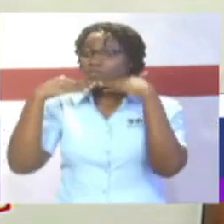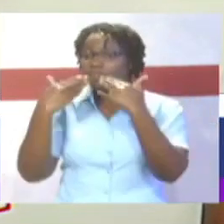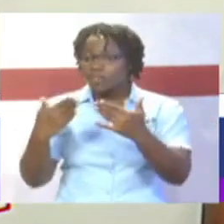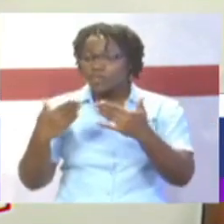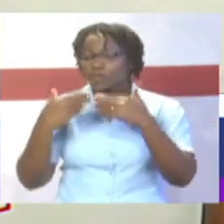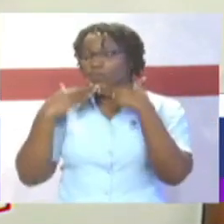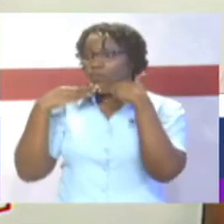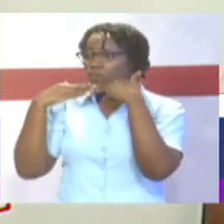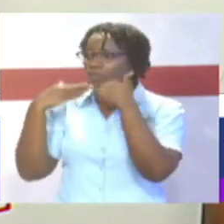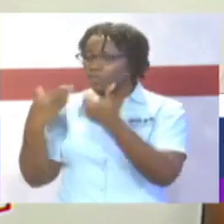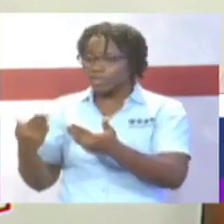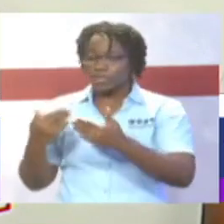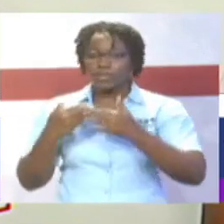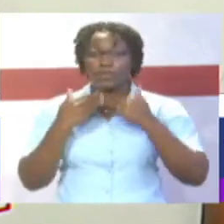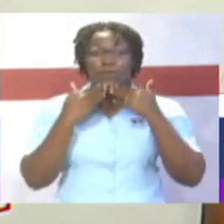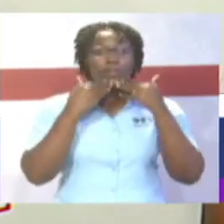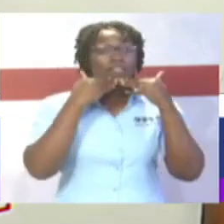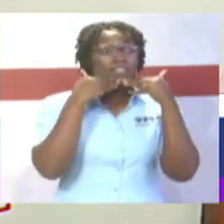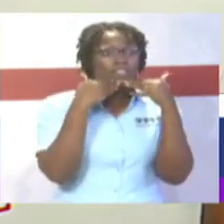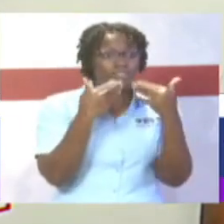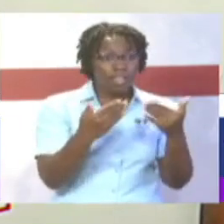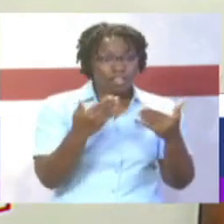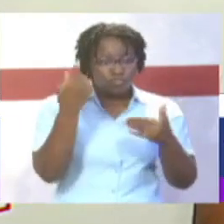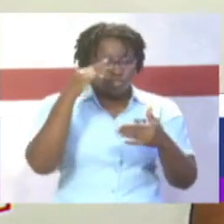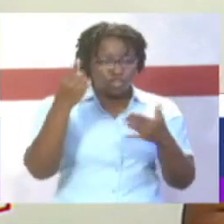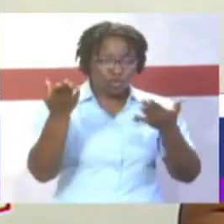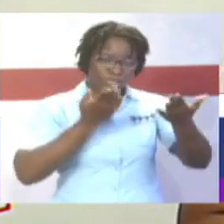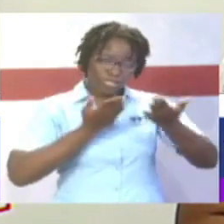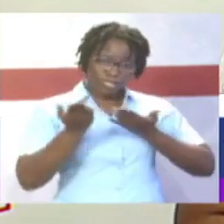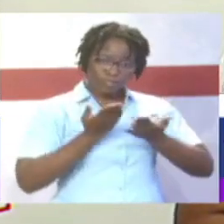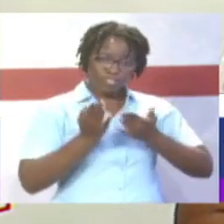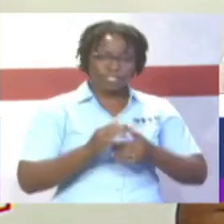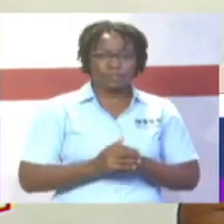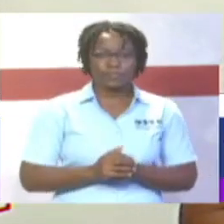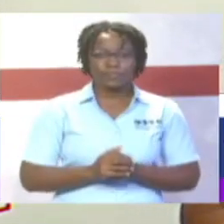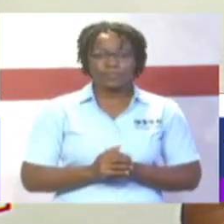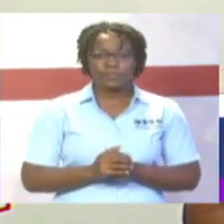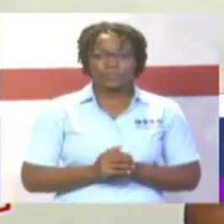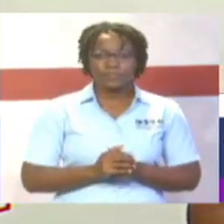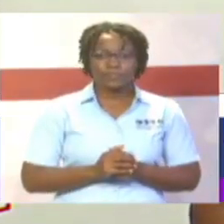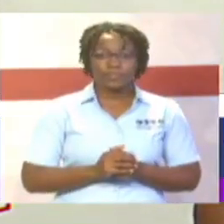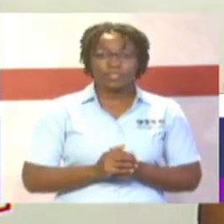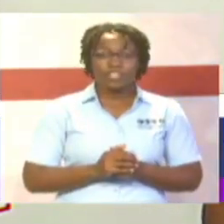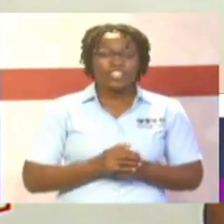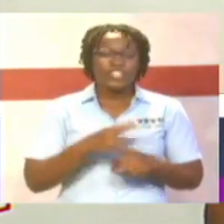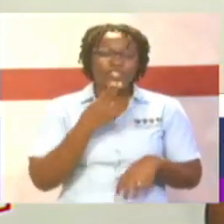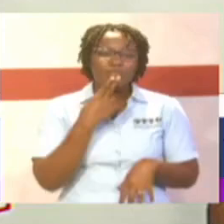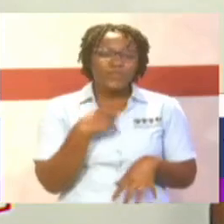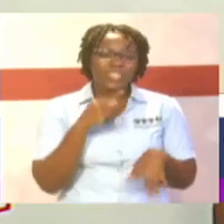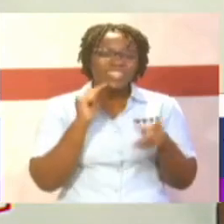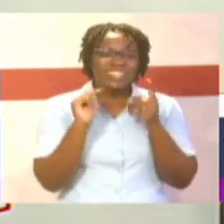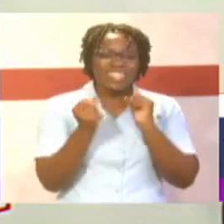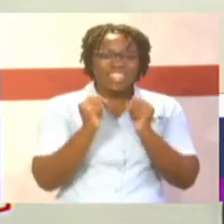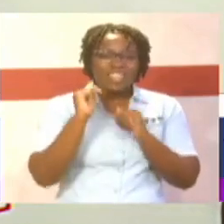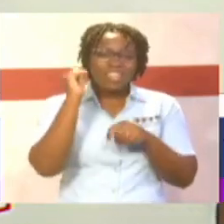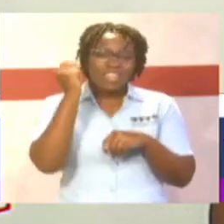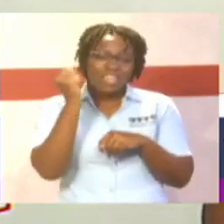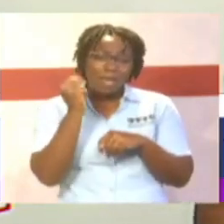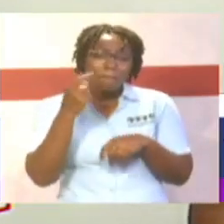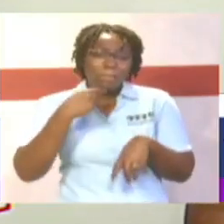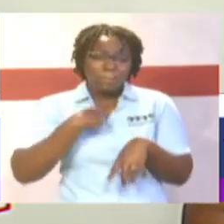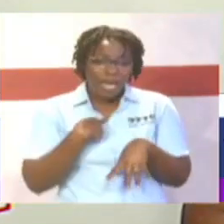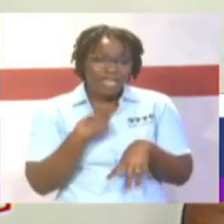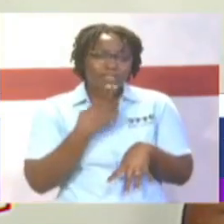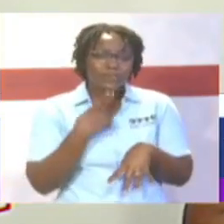you, thank you. Thank you for your service. To sweet TNT, my sweet